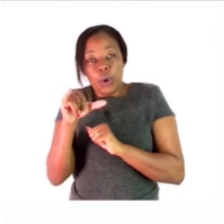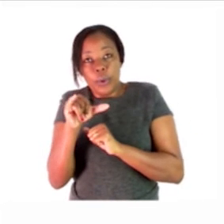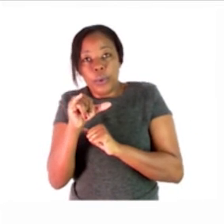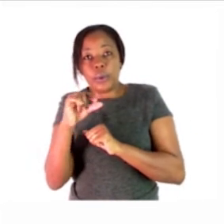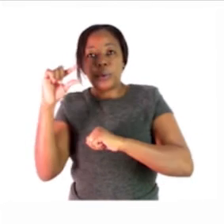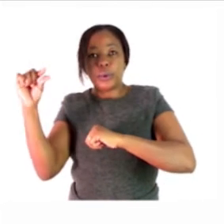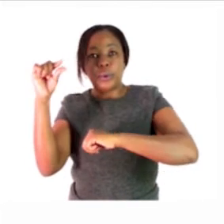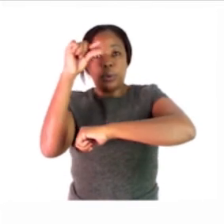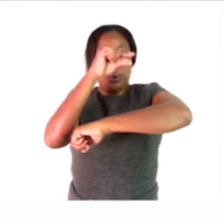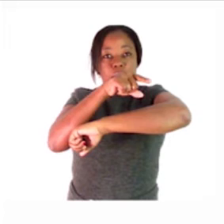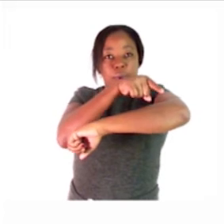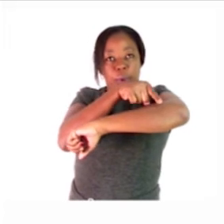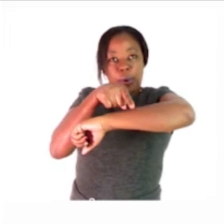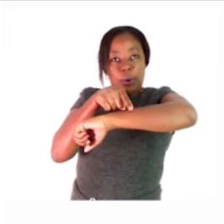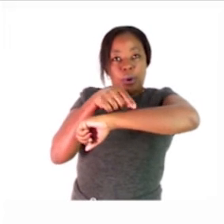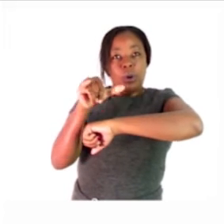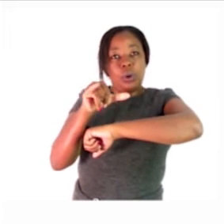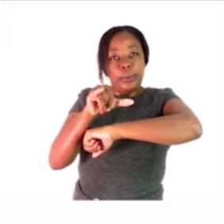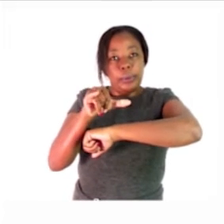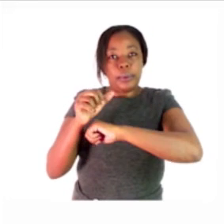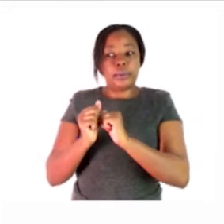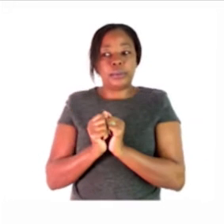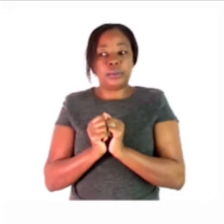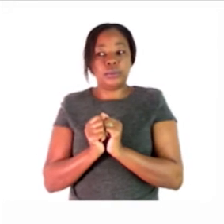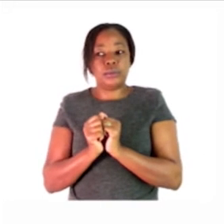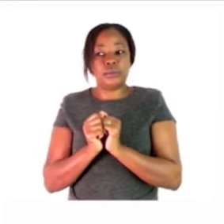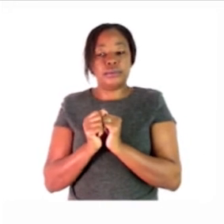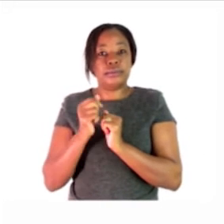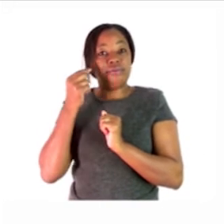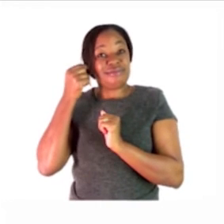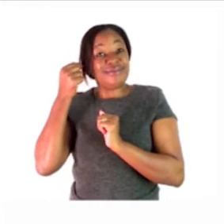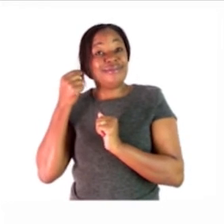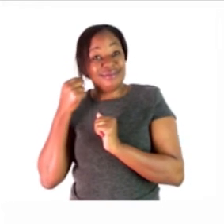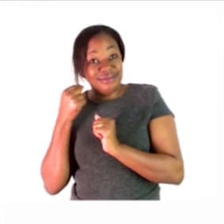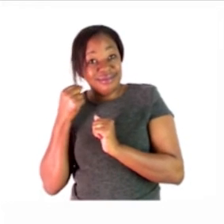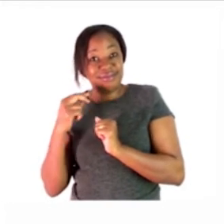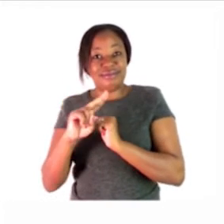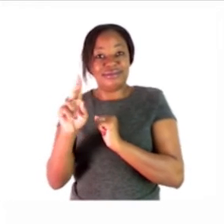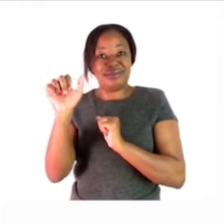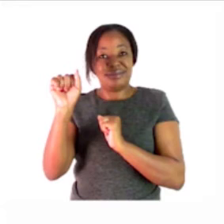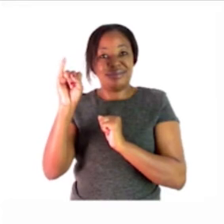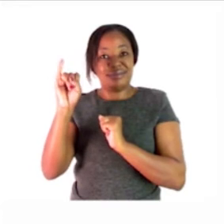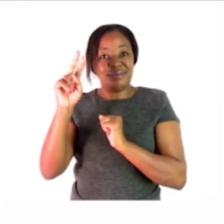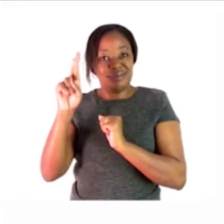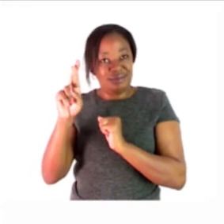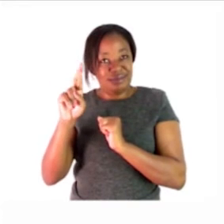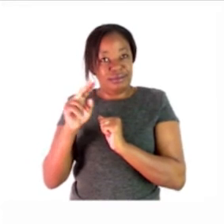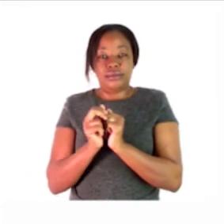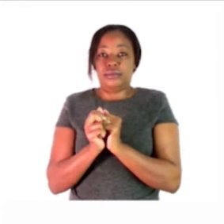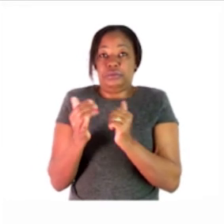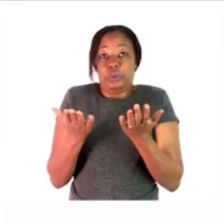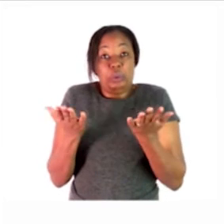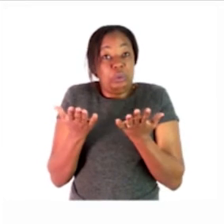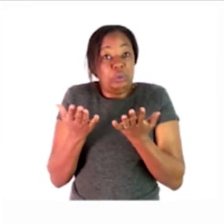the tortoise rest with? Okay, I think it's the hair of an animal, because a tortoise cannot rest with the hair on the head. Okay, so you